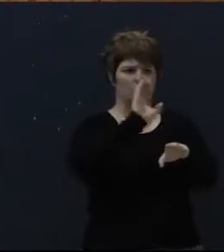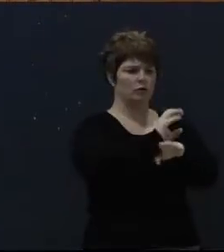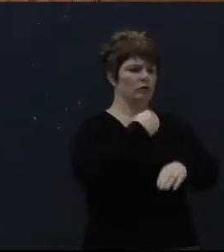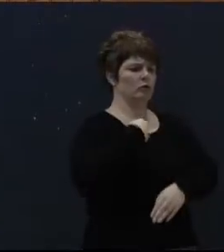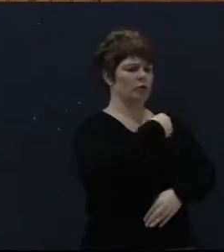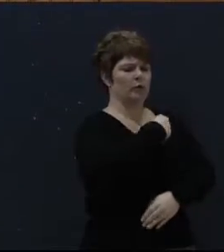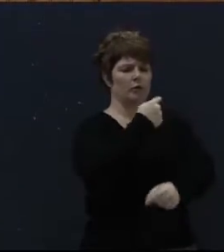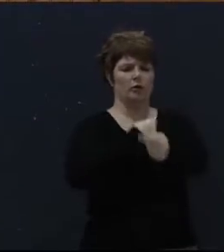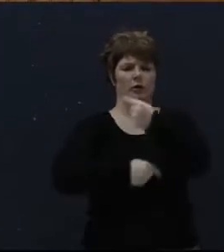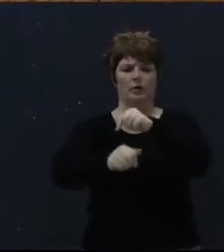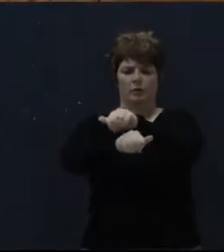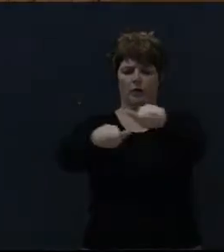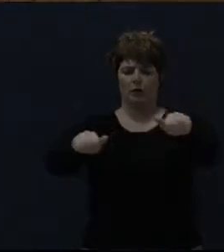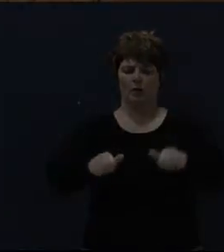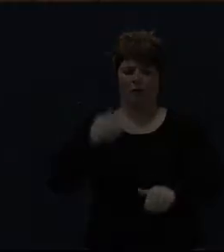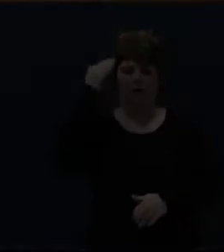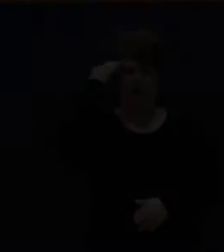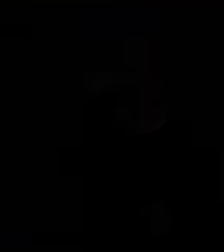Bow your head with me.